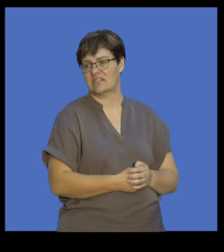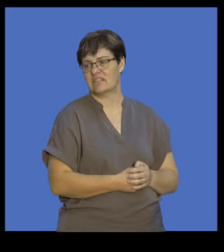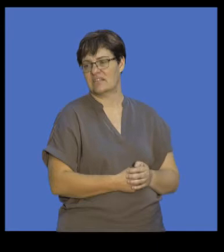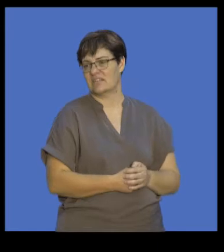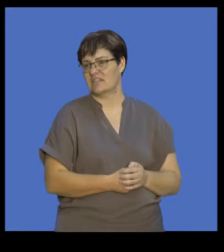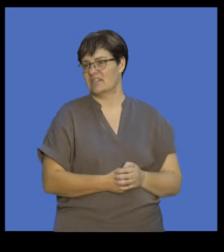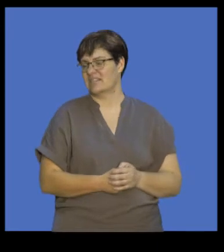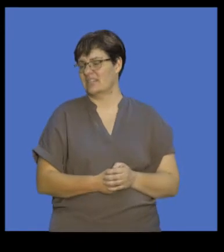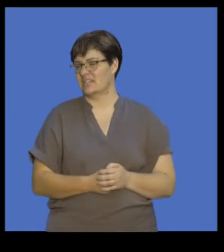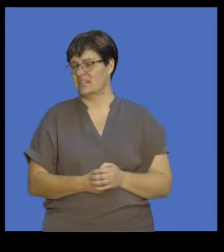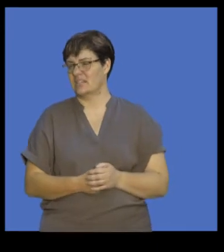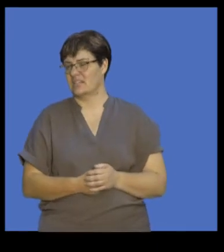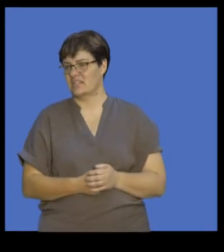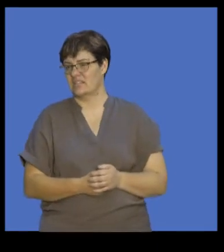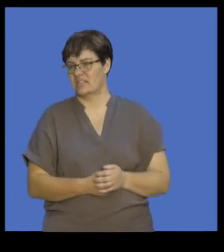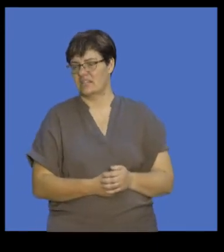Okay.